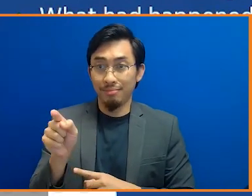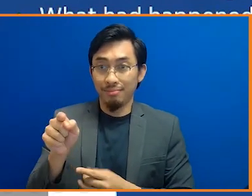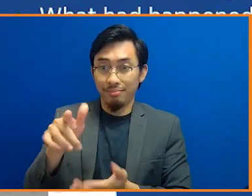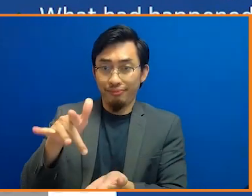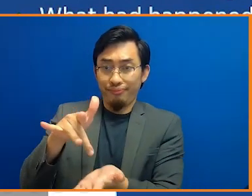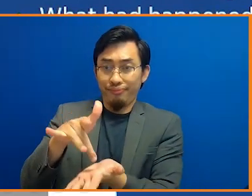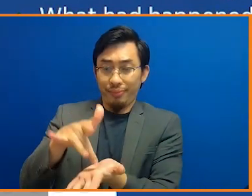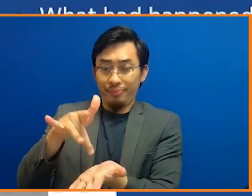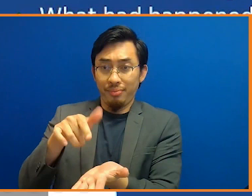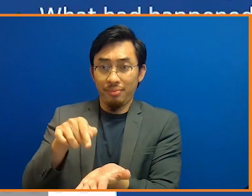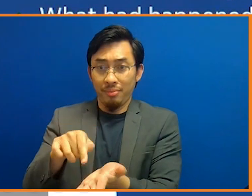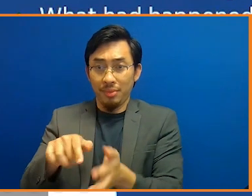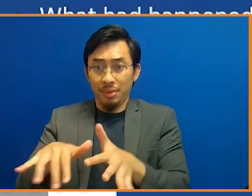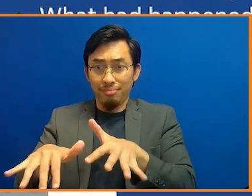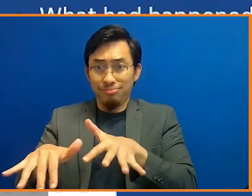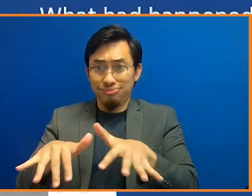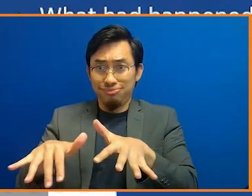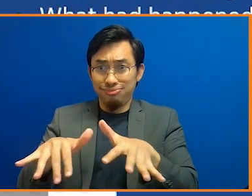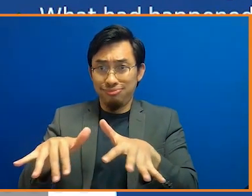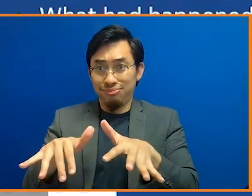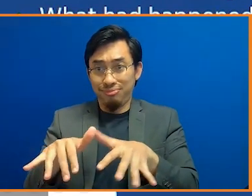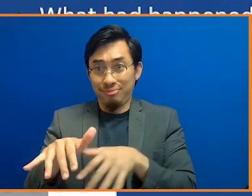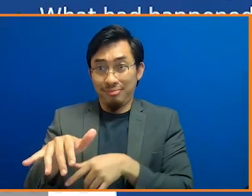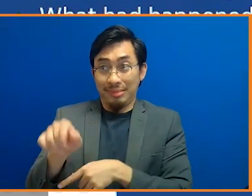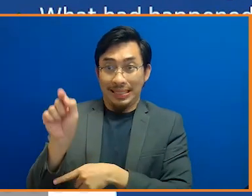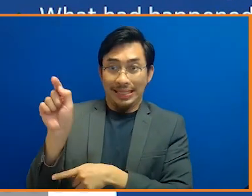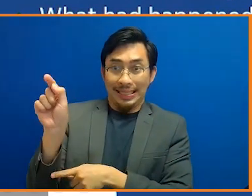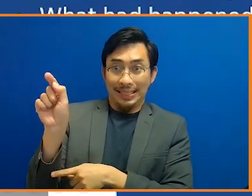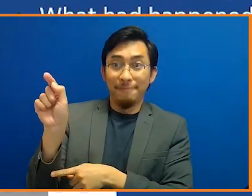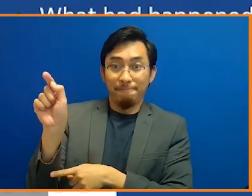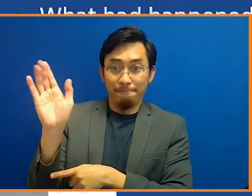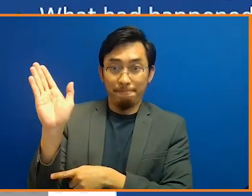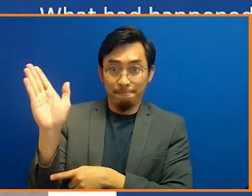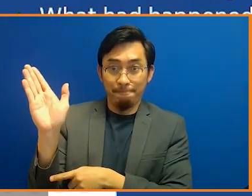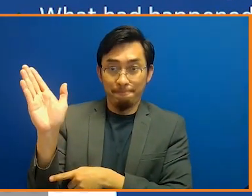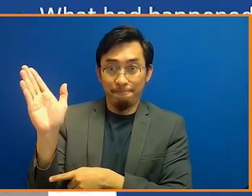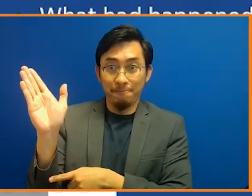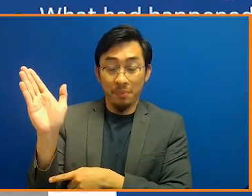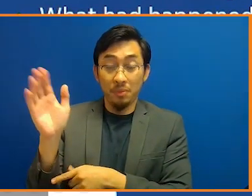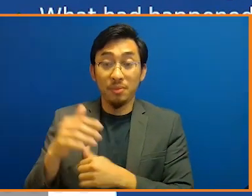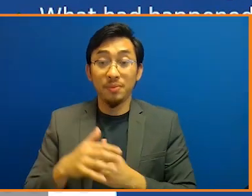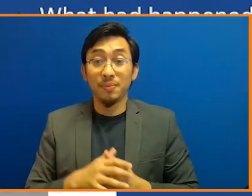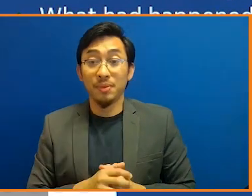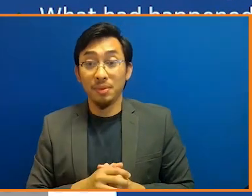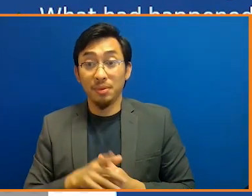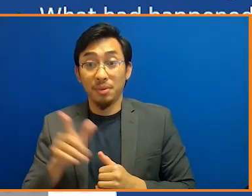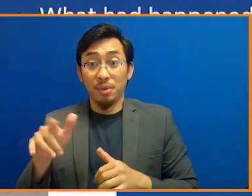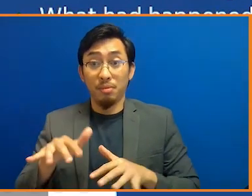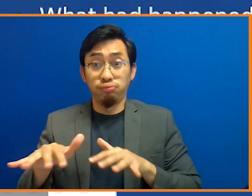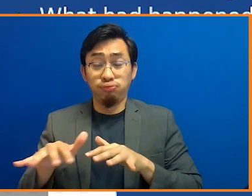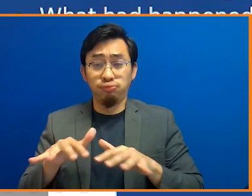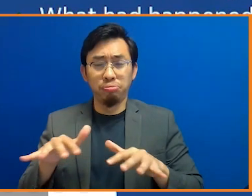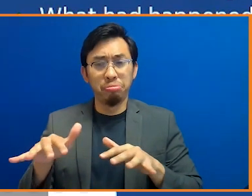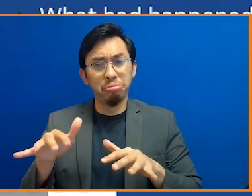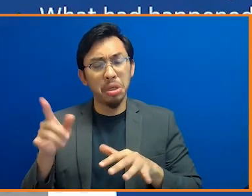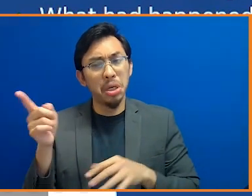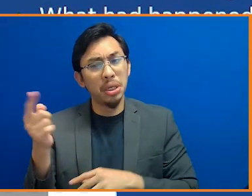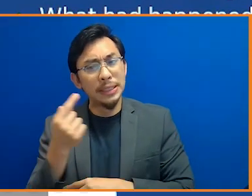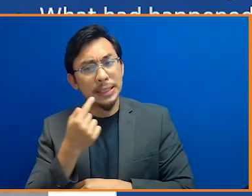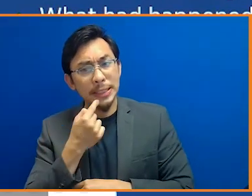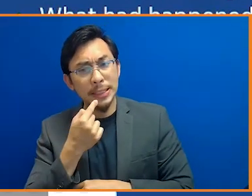is the epicenter of the earthquake, right? Over here. The magnitude of the earthquake was